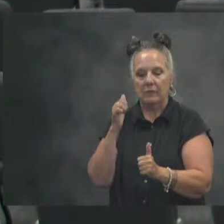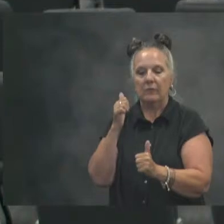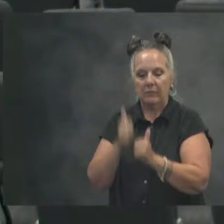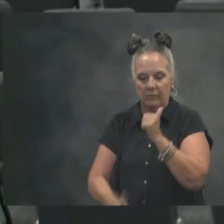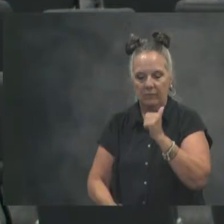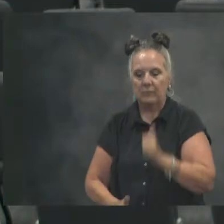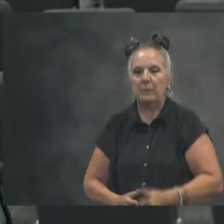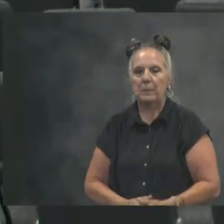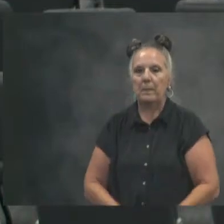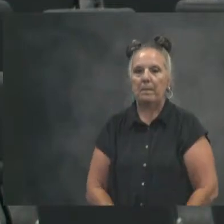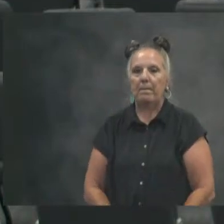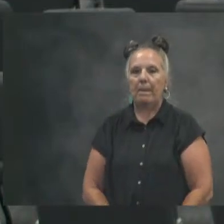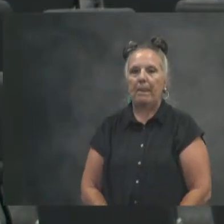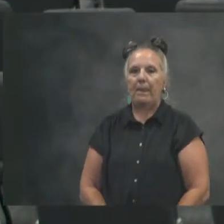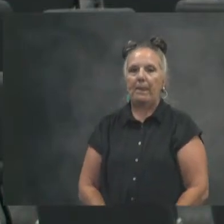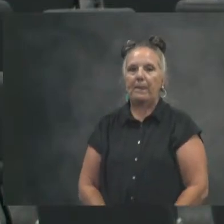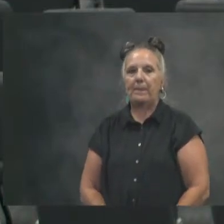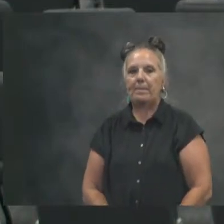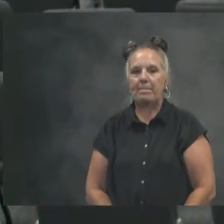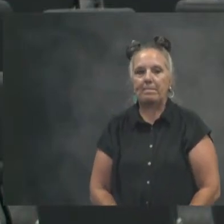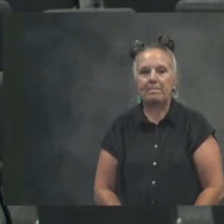the next motion. That's all right.